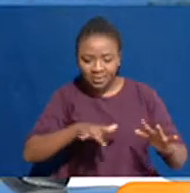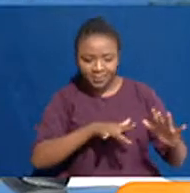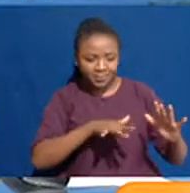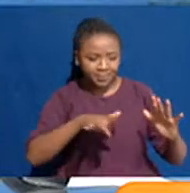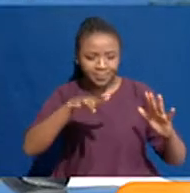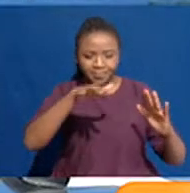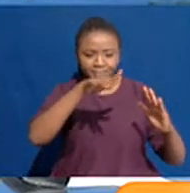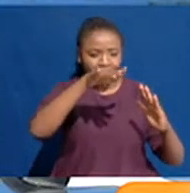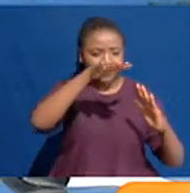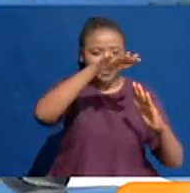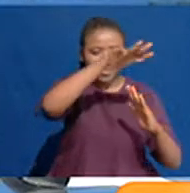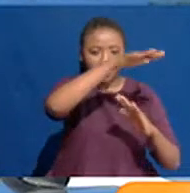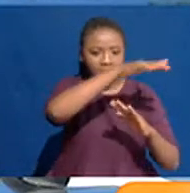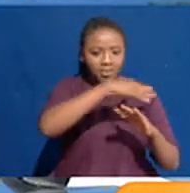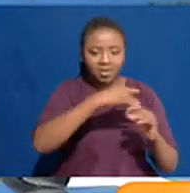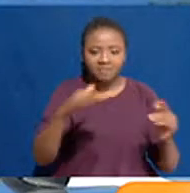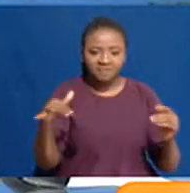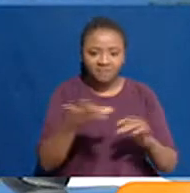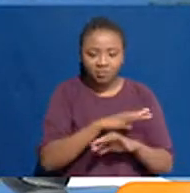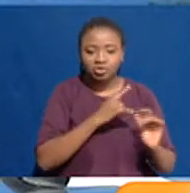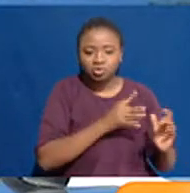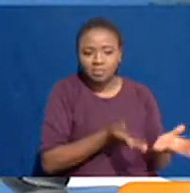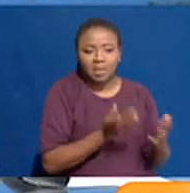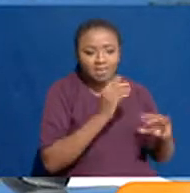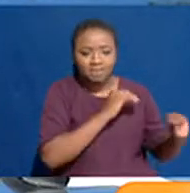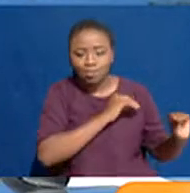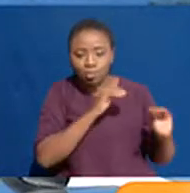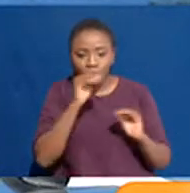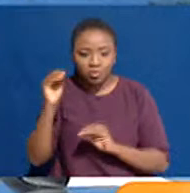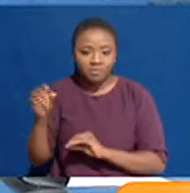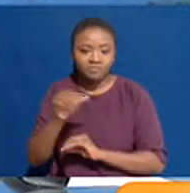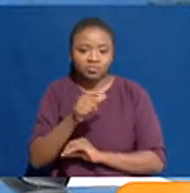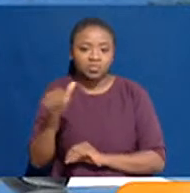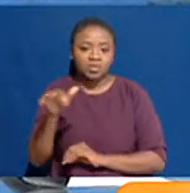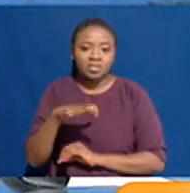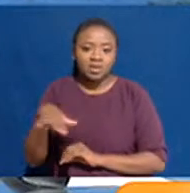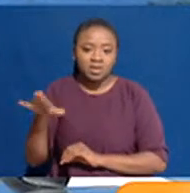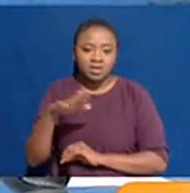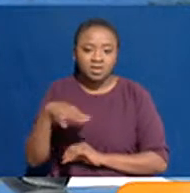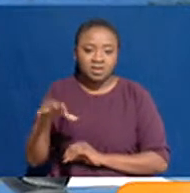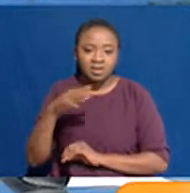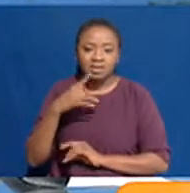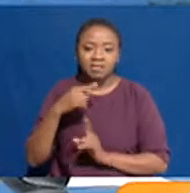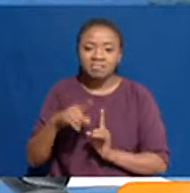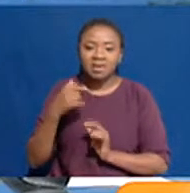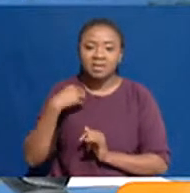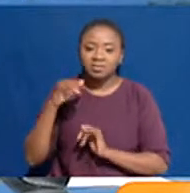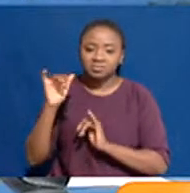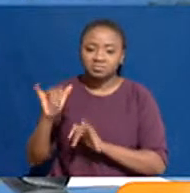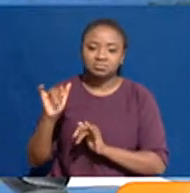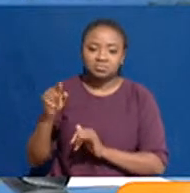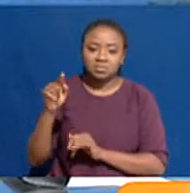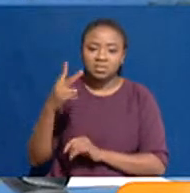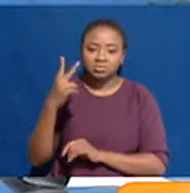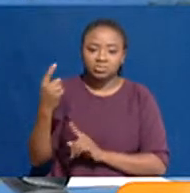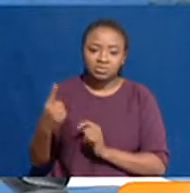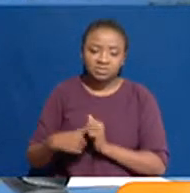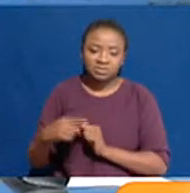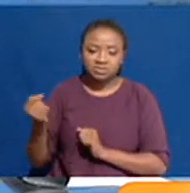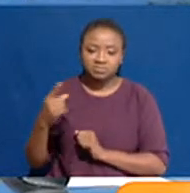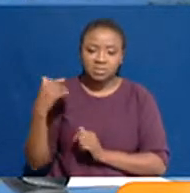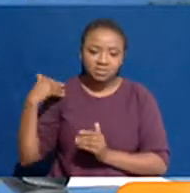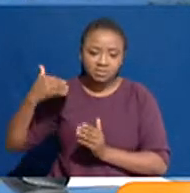and they sought refuge in temporary camps on higher grounds, they remain stuck there 26 months